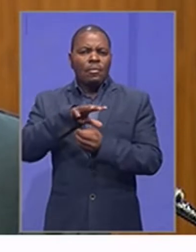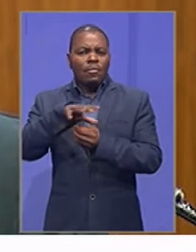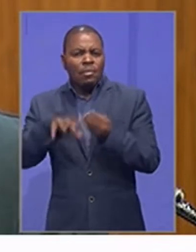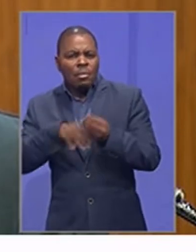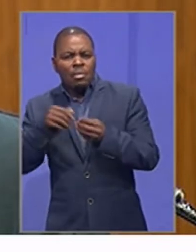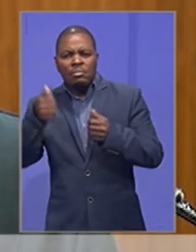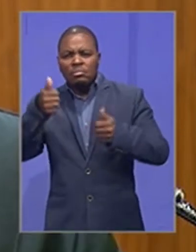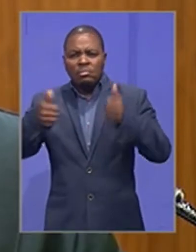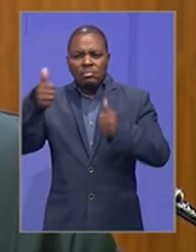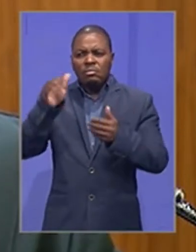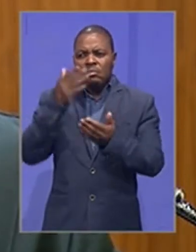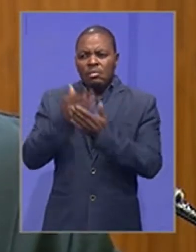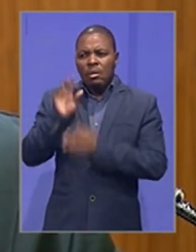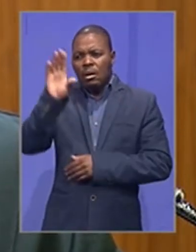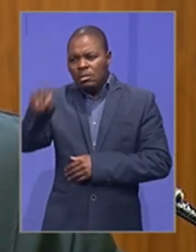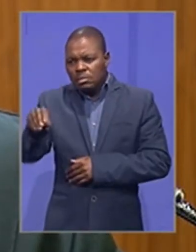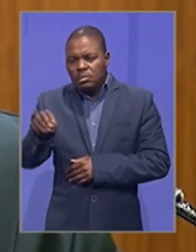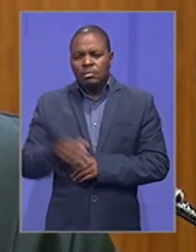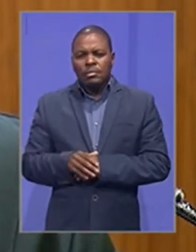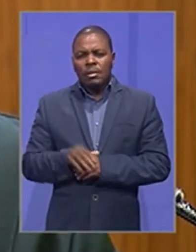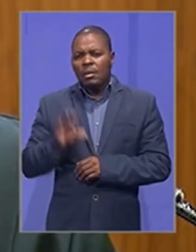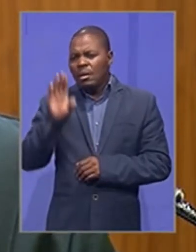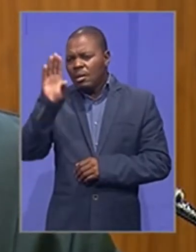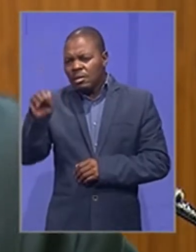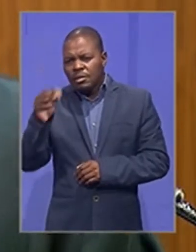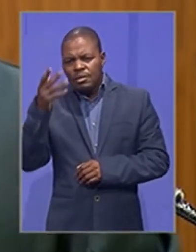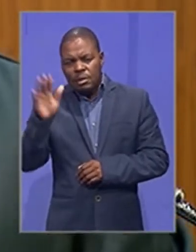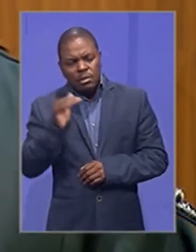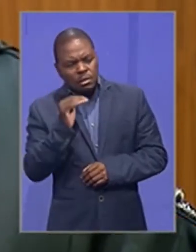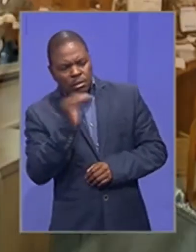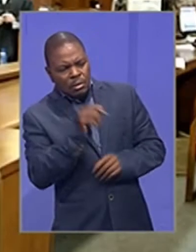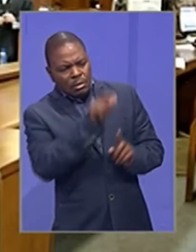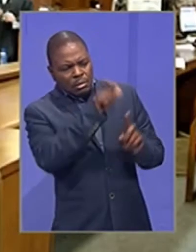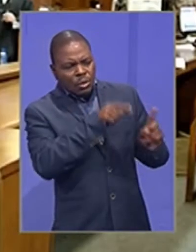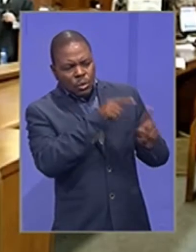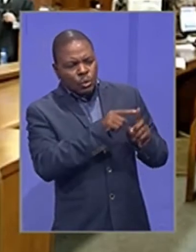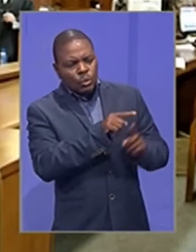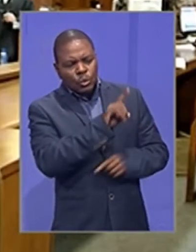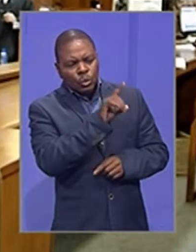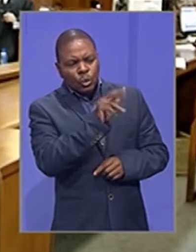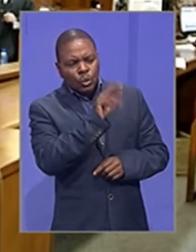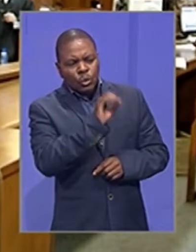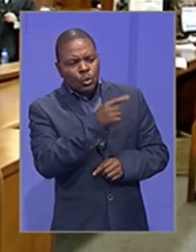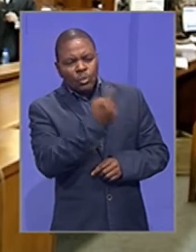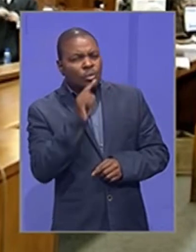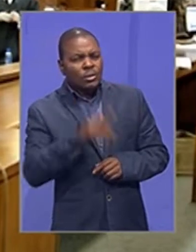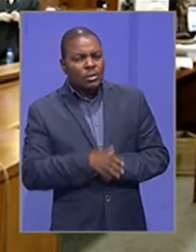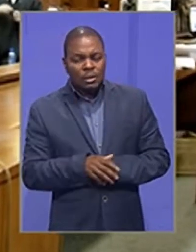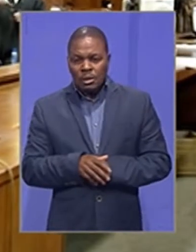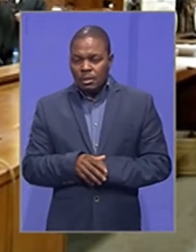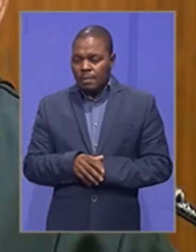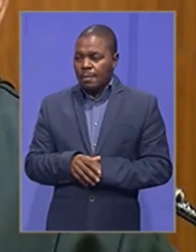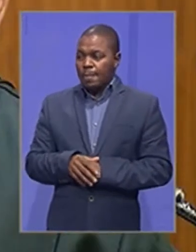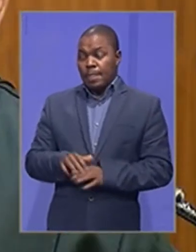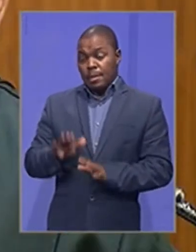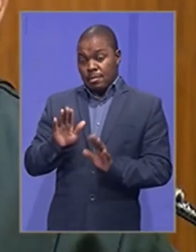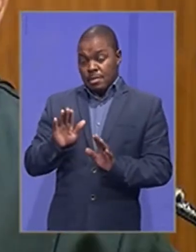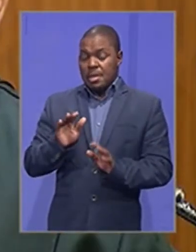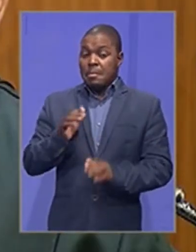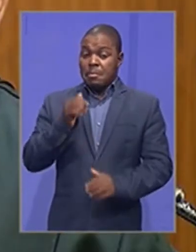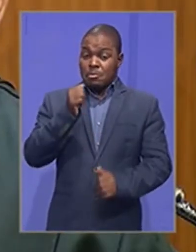elders and say, let's hear what the accused has to say about this. Abduaka